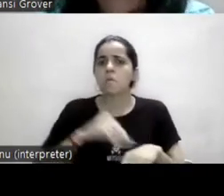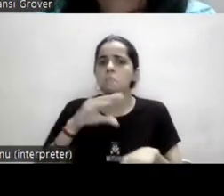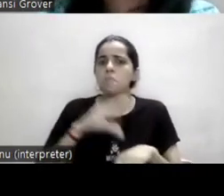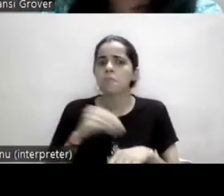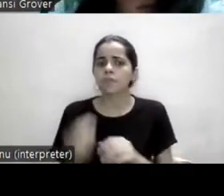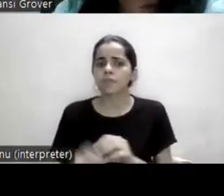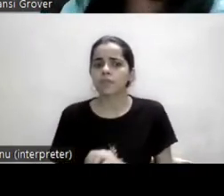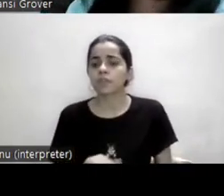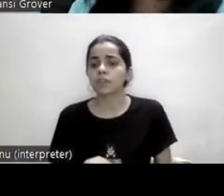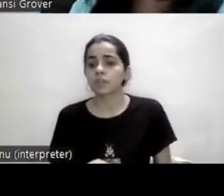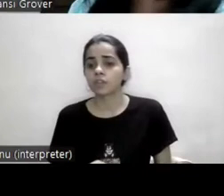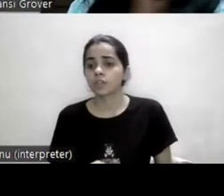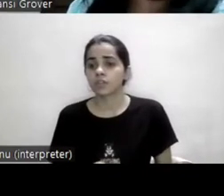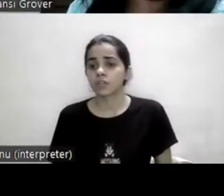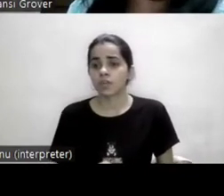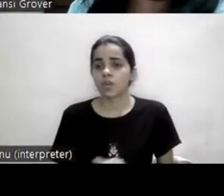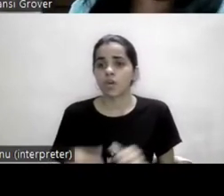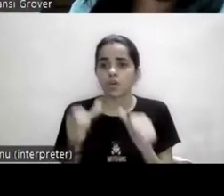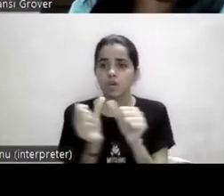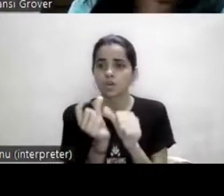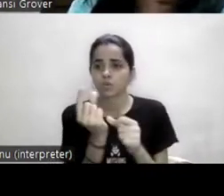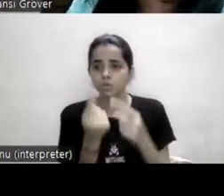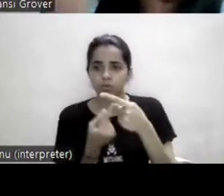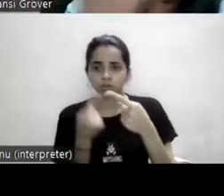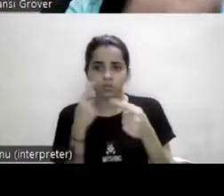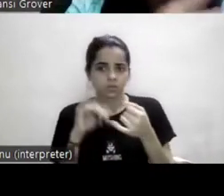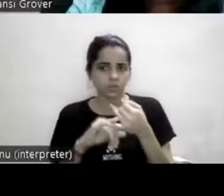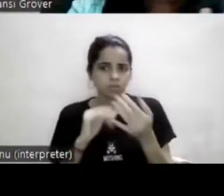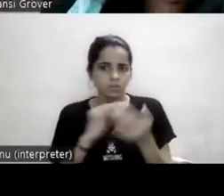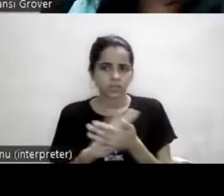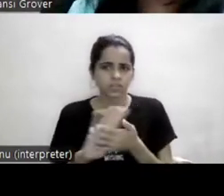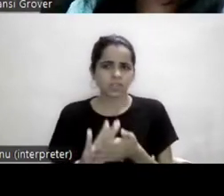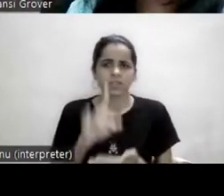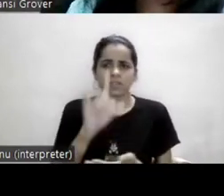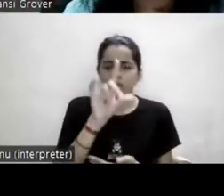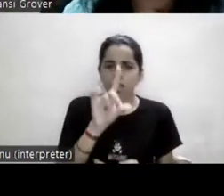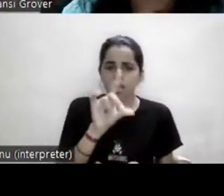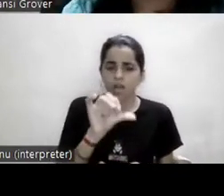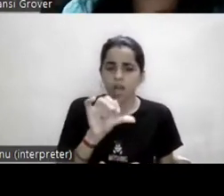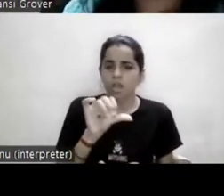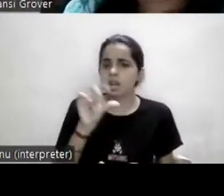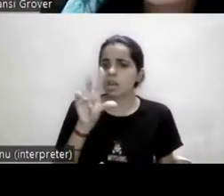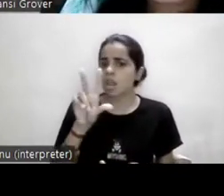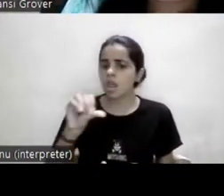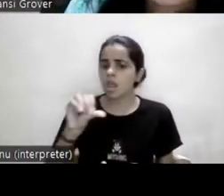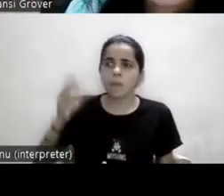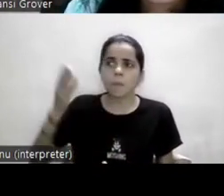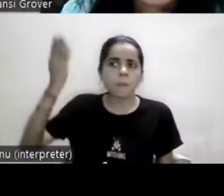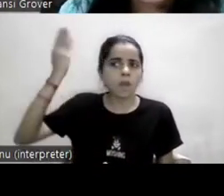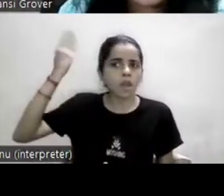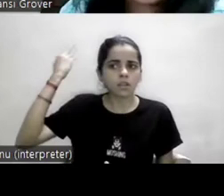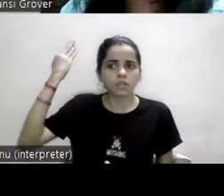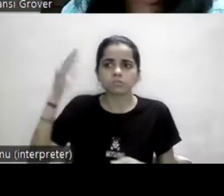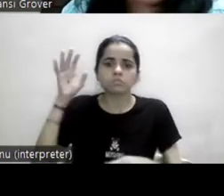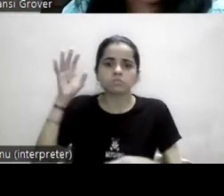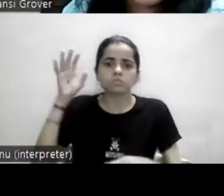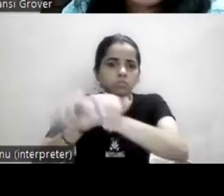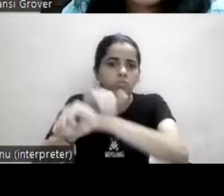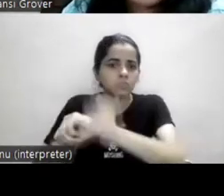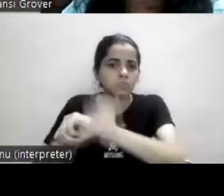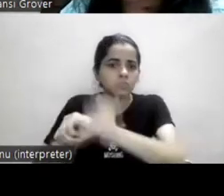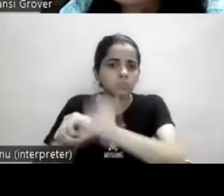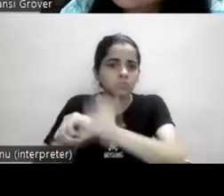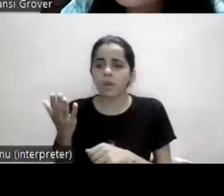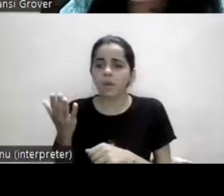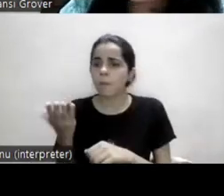not find autism, you know, before 1980s. There was nothing like autism in India before